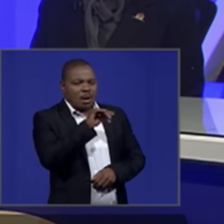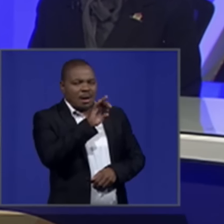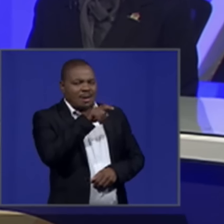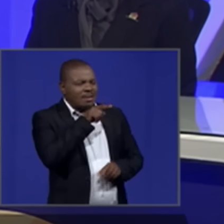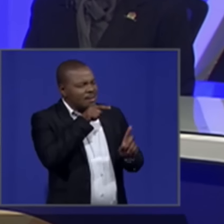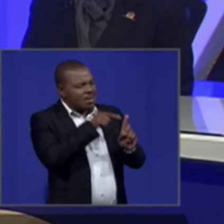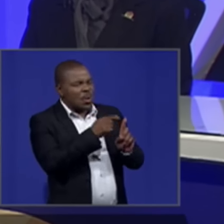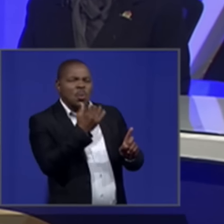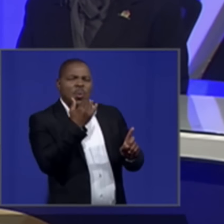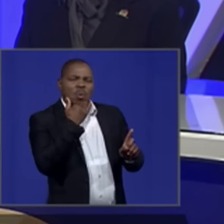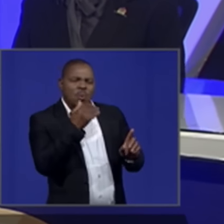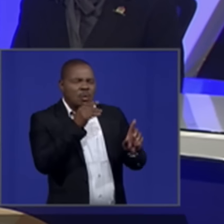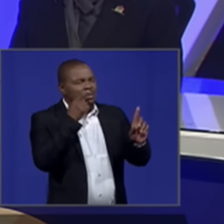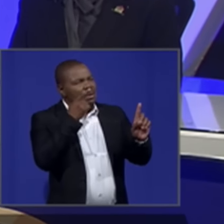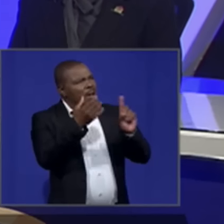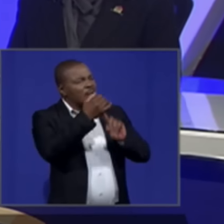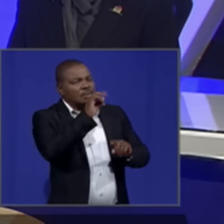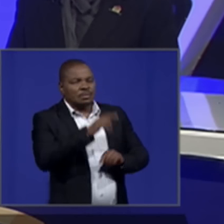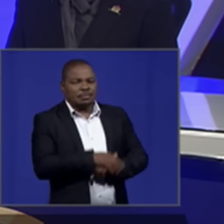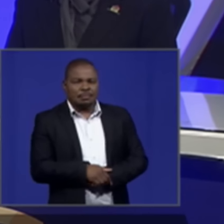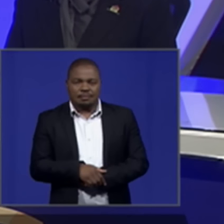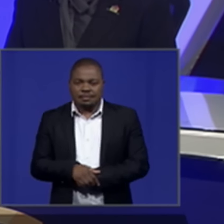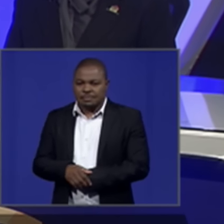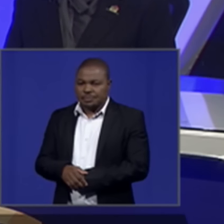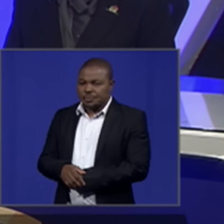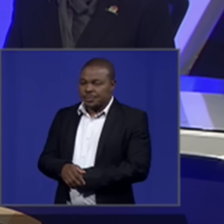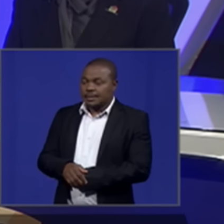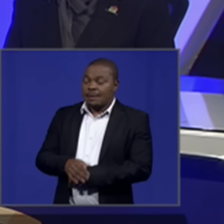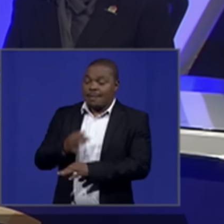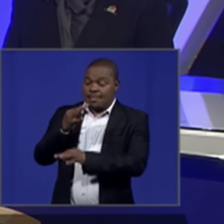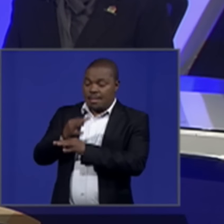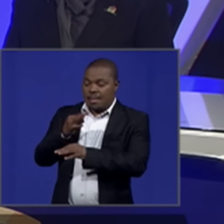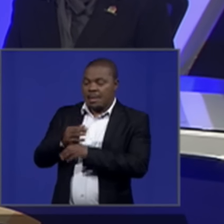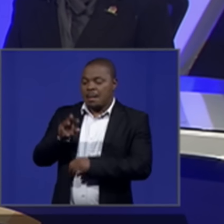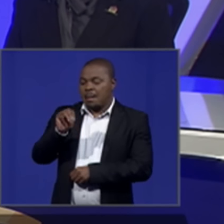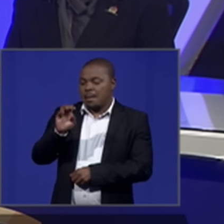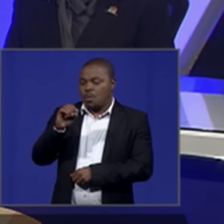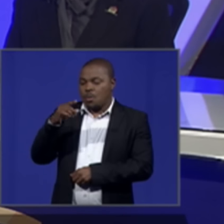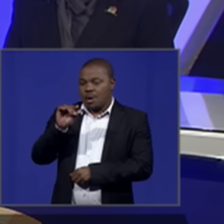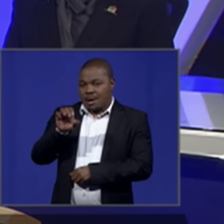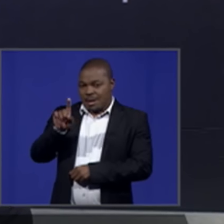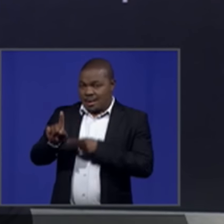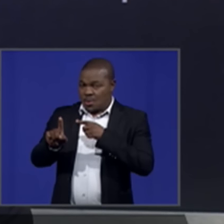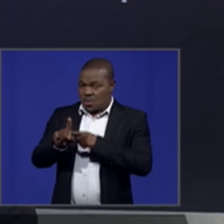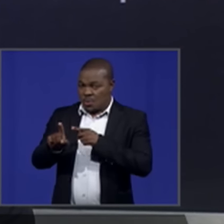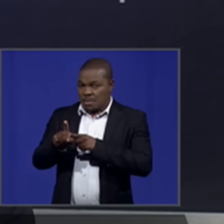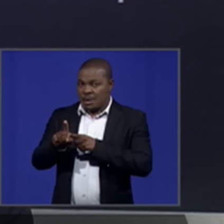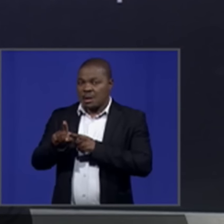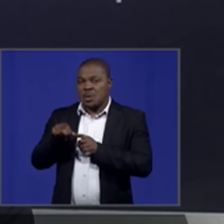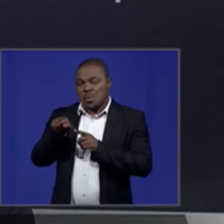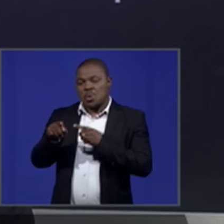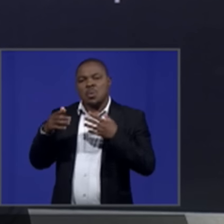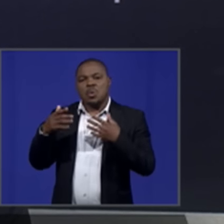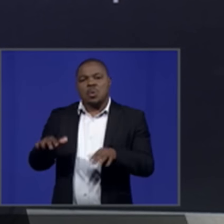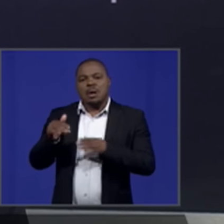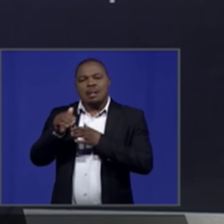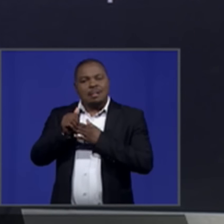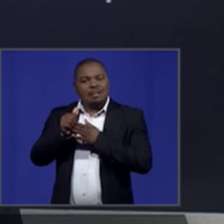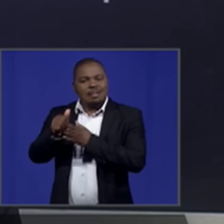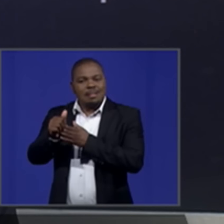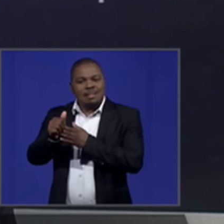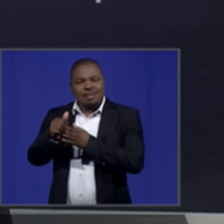ke mang le diphitlhelelo tsa gagwe? Ntate Rre Festus Mogae ke eo e kileng wa a ba moetapele wa